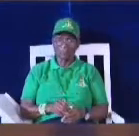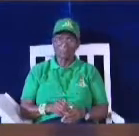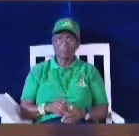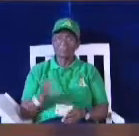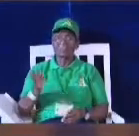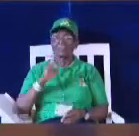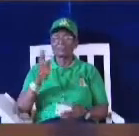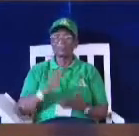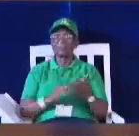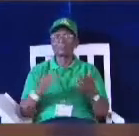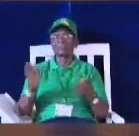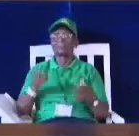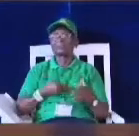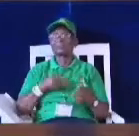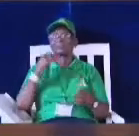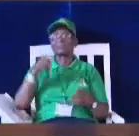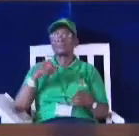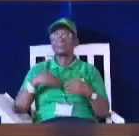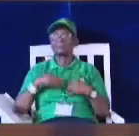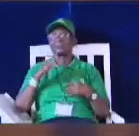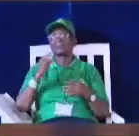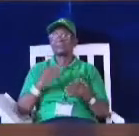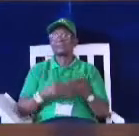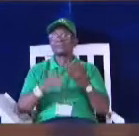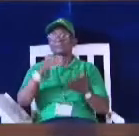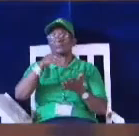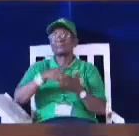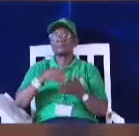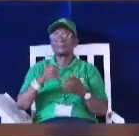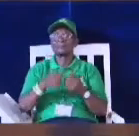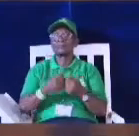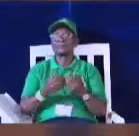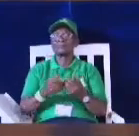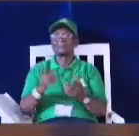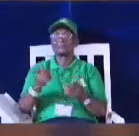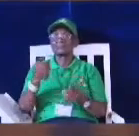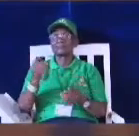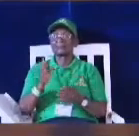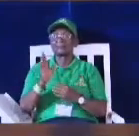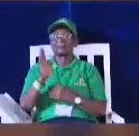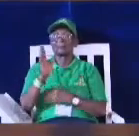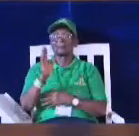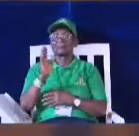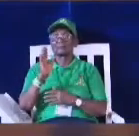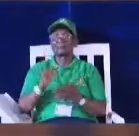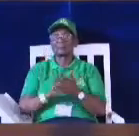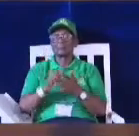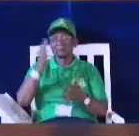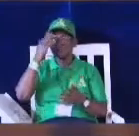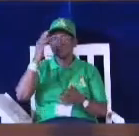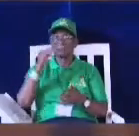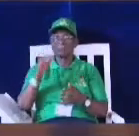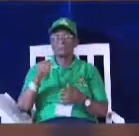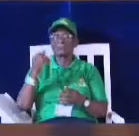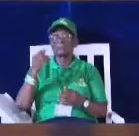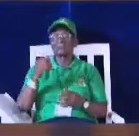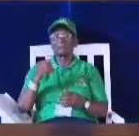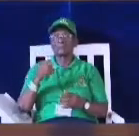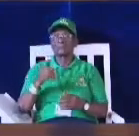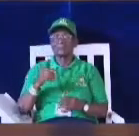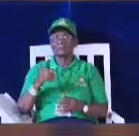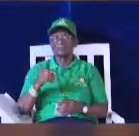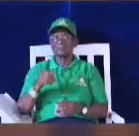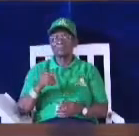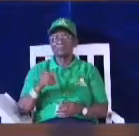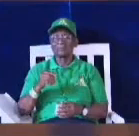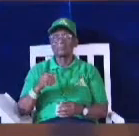There are some of us who have been born again. Only God knows for how many years. Even in our place of work, they don't